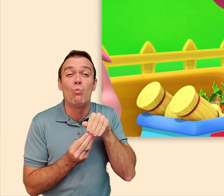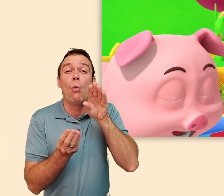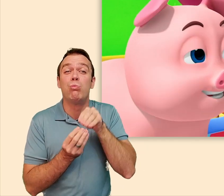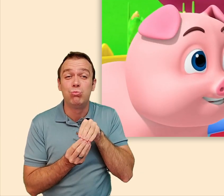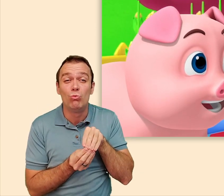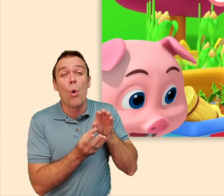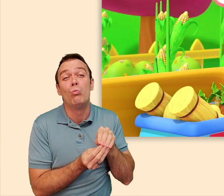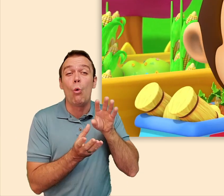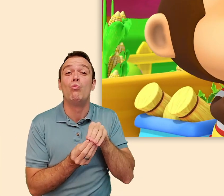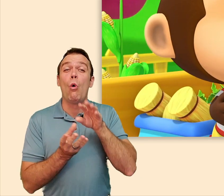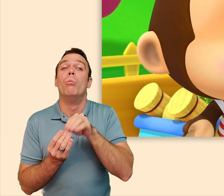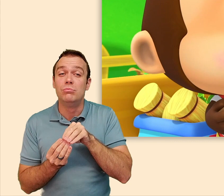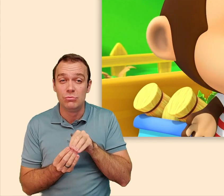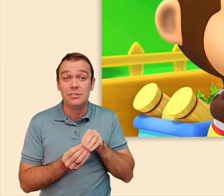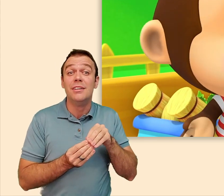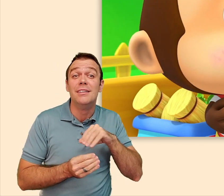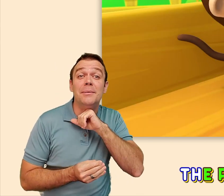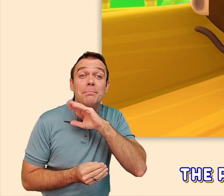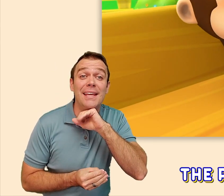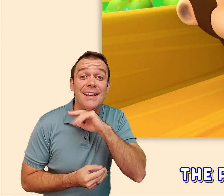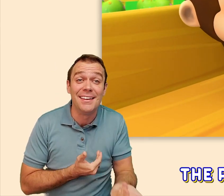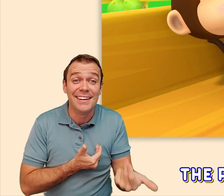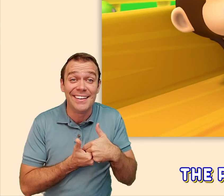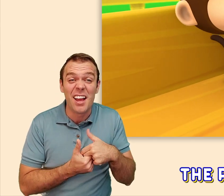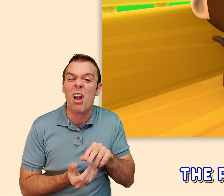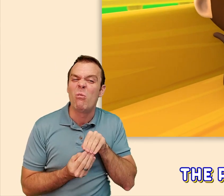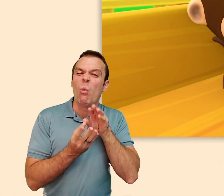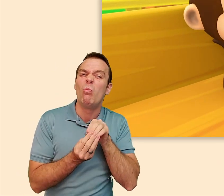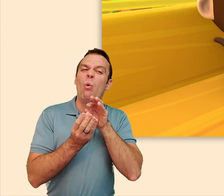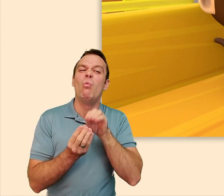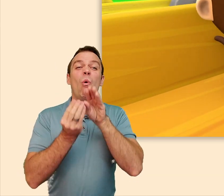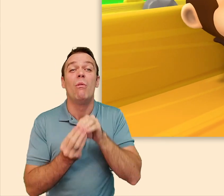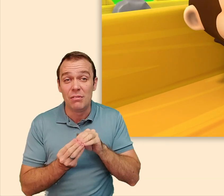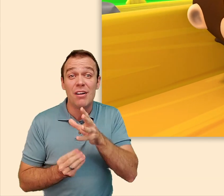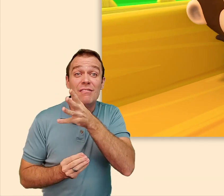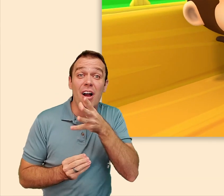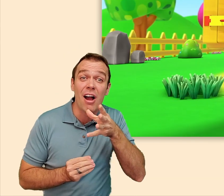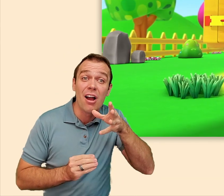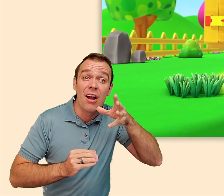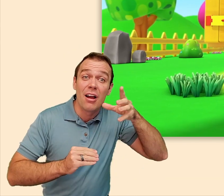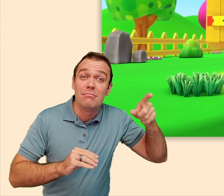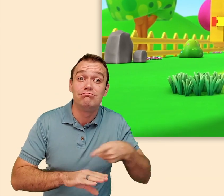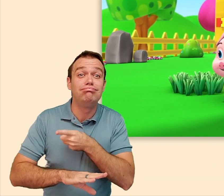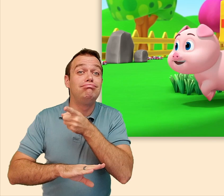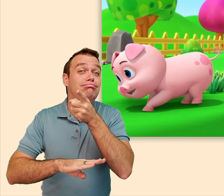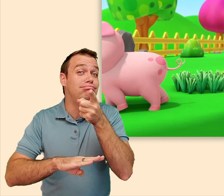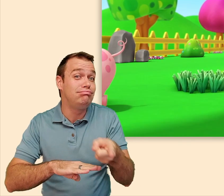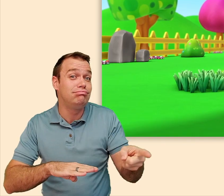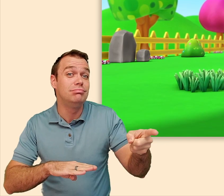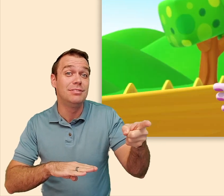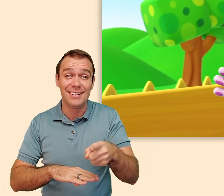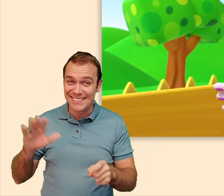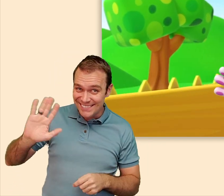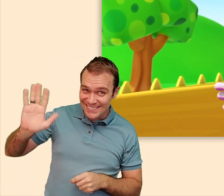oink, oink, oink, oink, oink, oink, oink. The piggy on the tractor goes oink, oink, oink, all around the